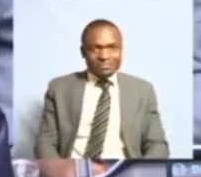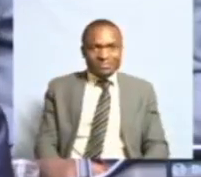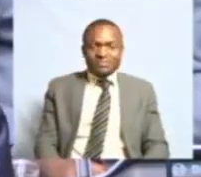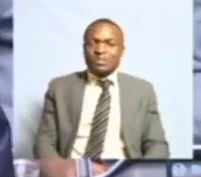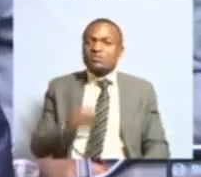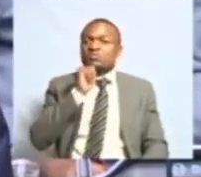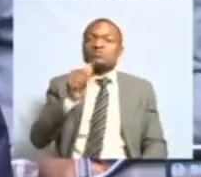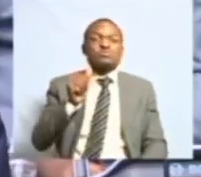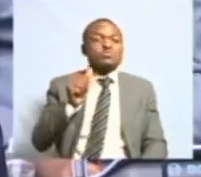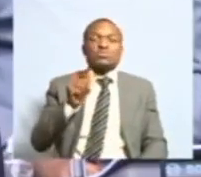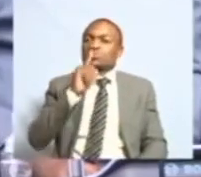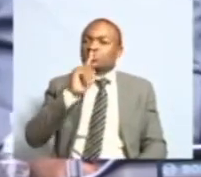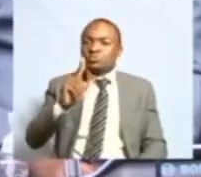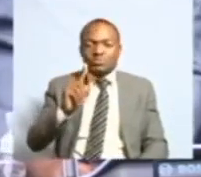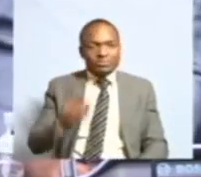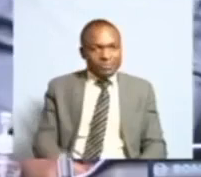unverified